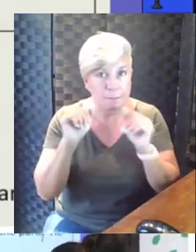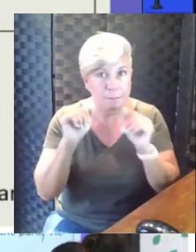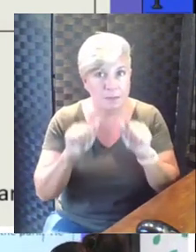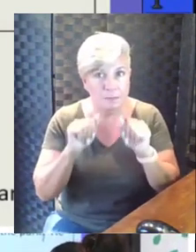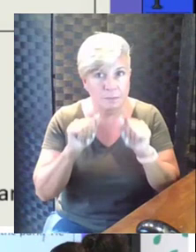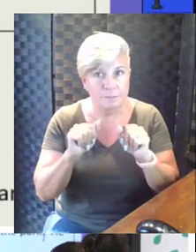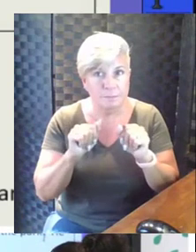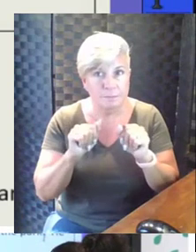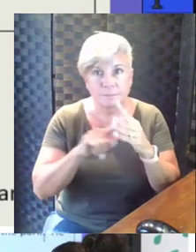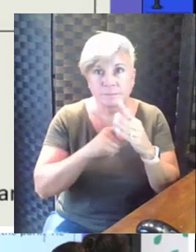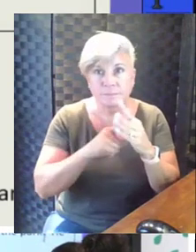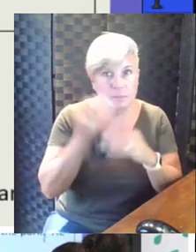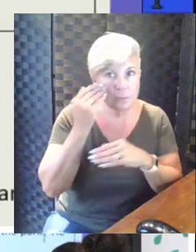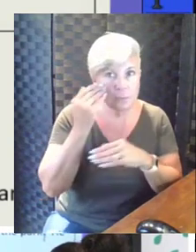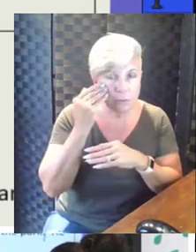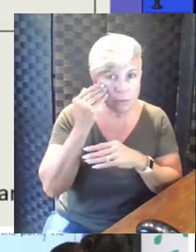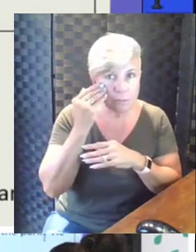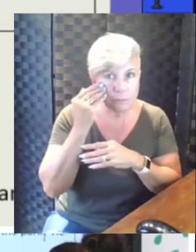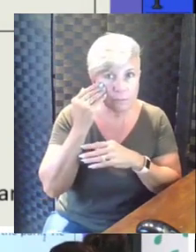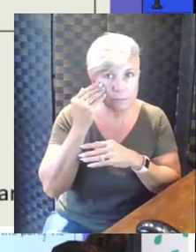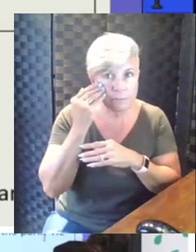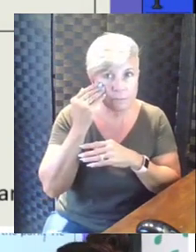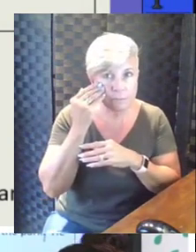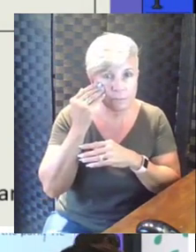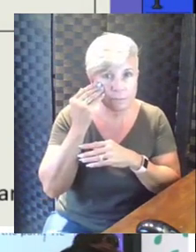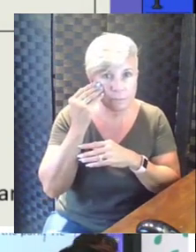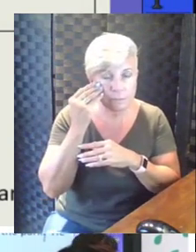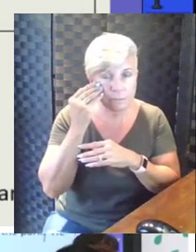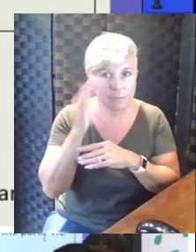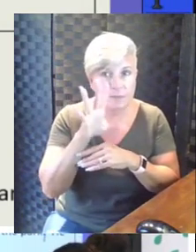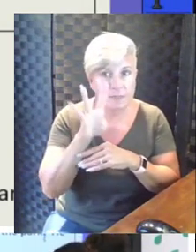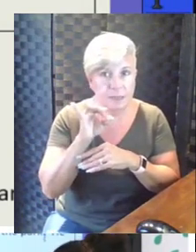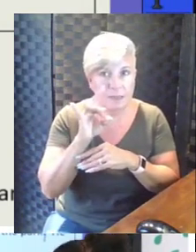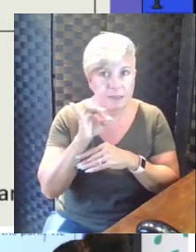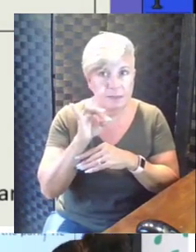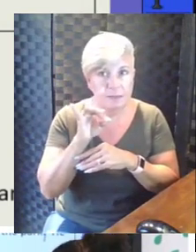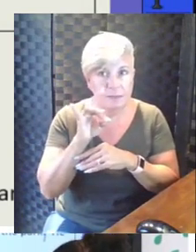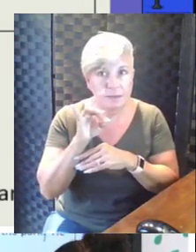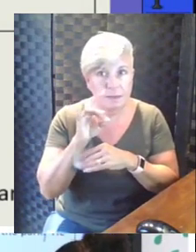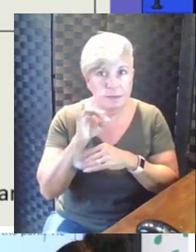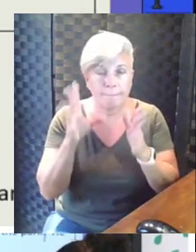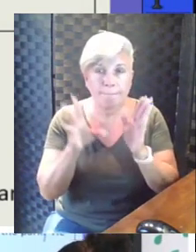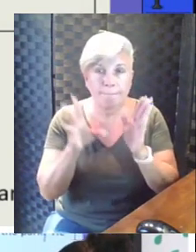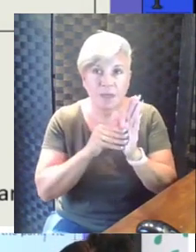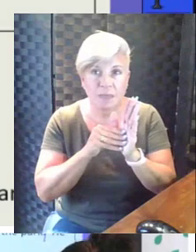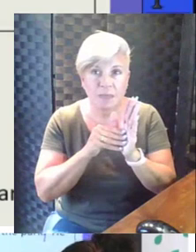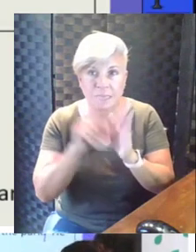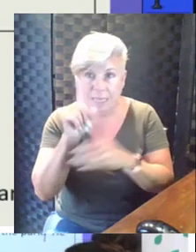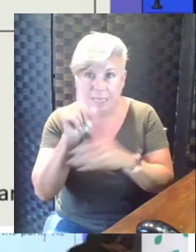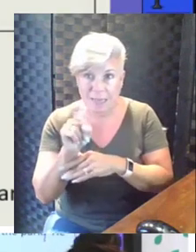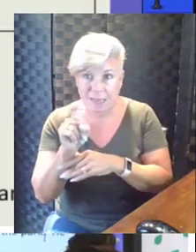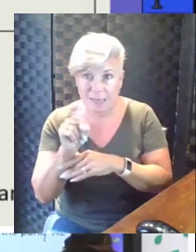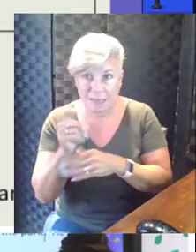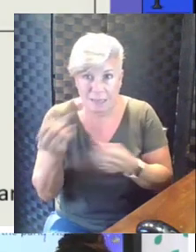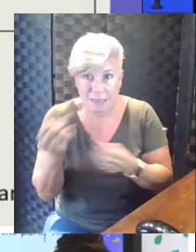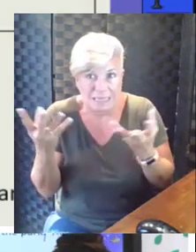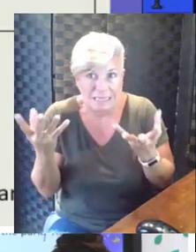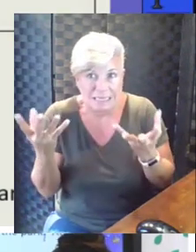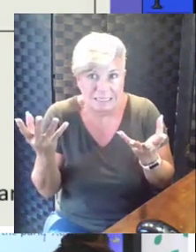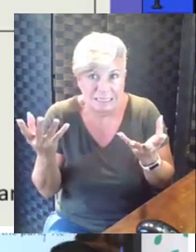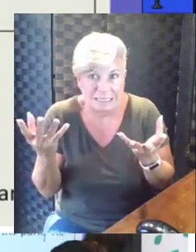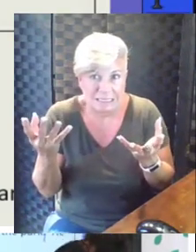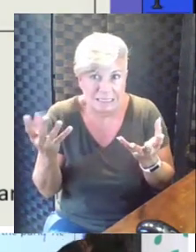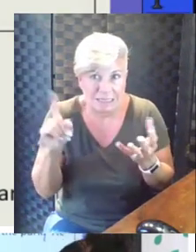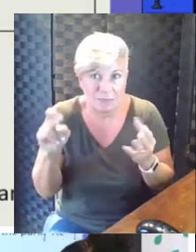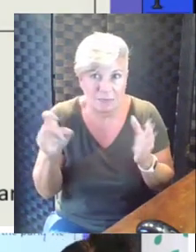be starting with what we know, the part, 58, plus how many